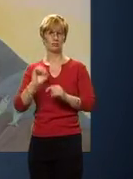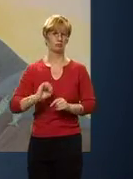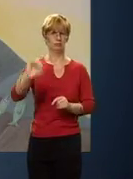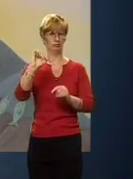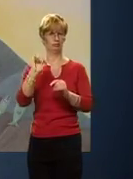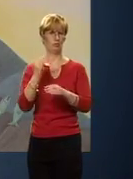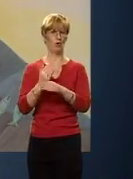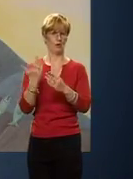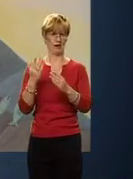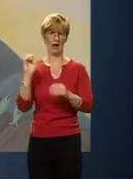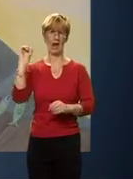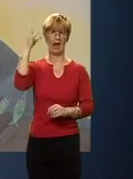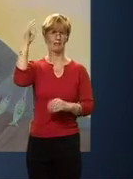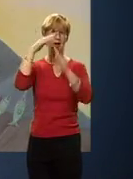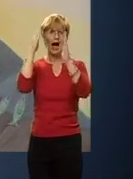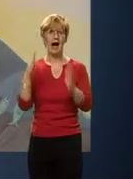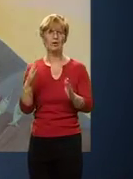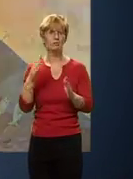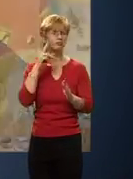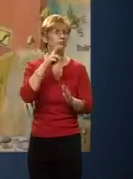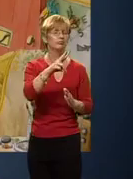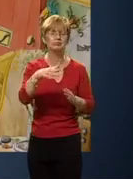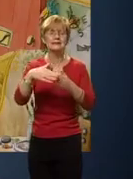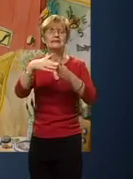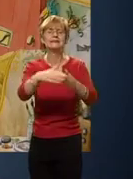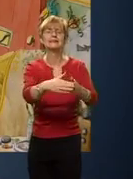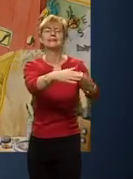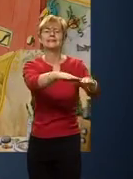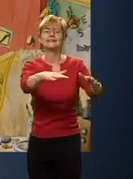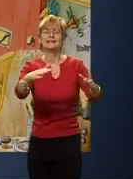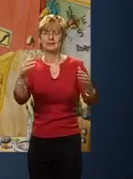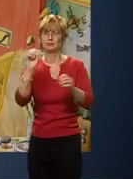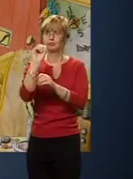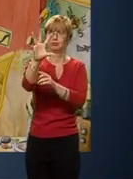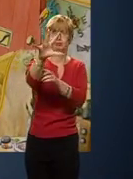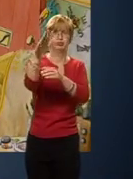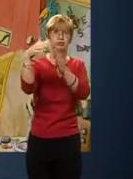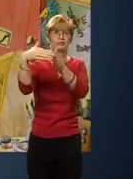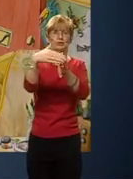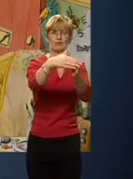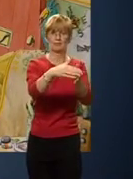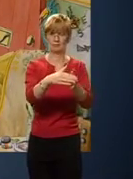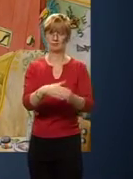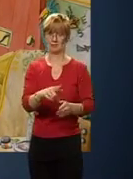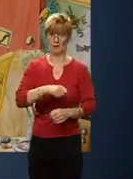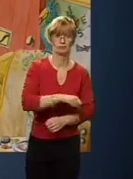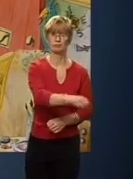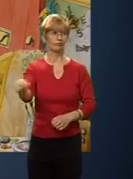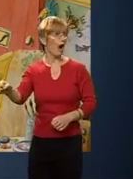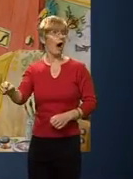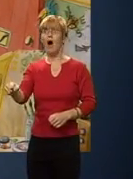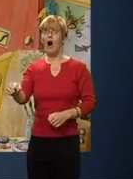bright light out over the sea every night. Yippee! Millie shouted, opening the front door. It's a sunny